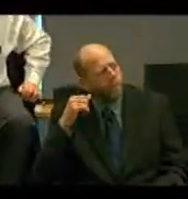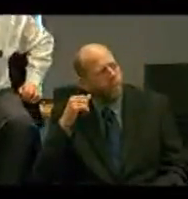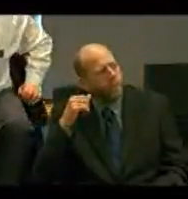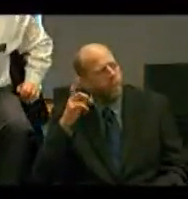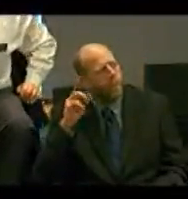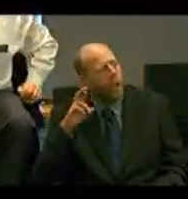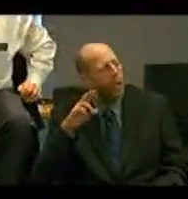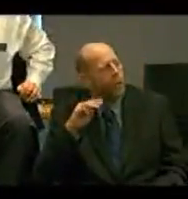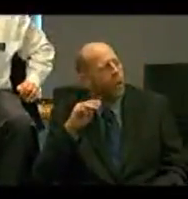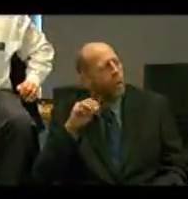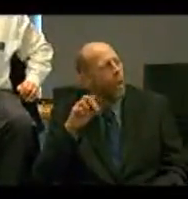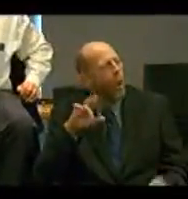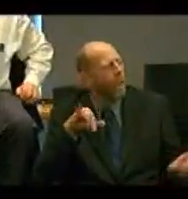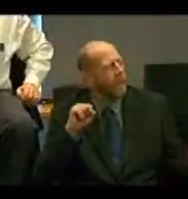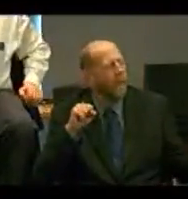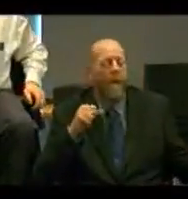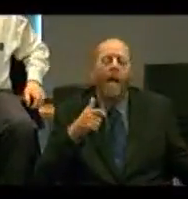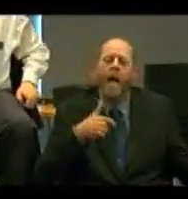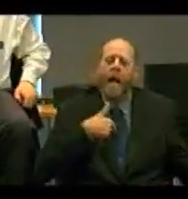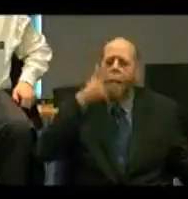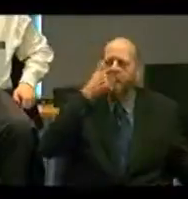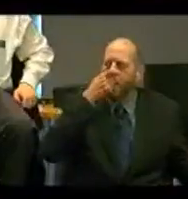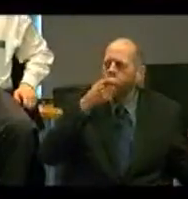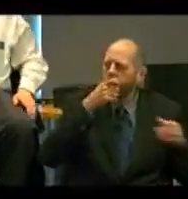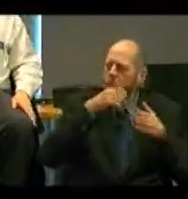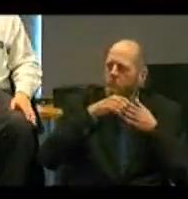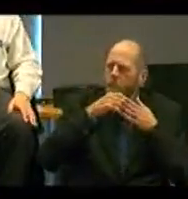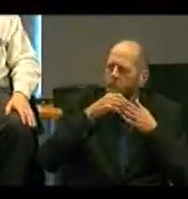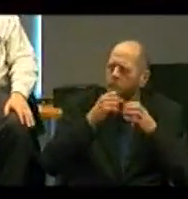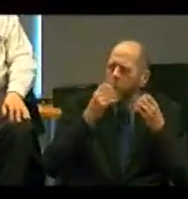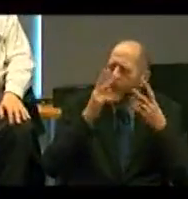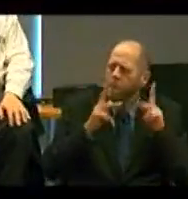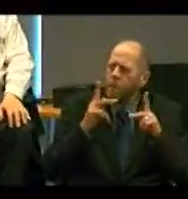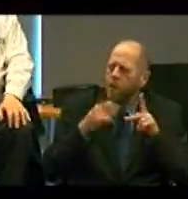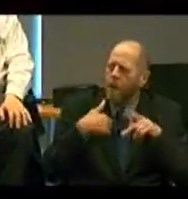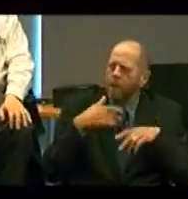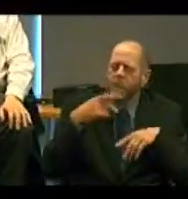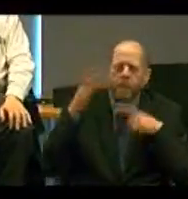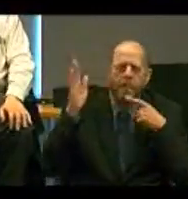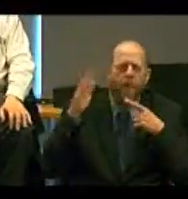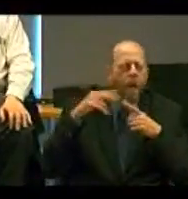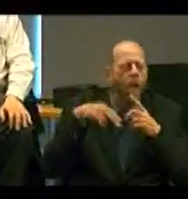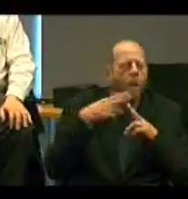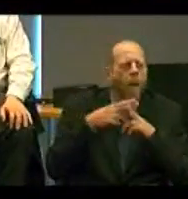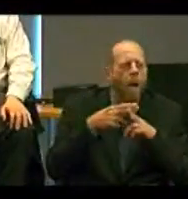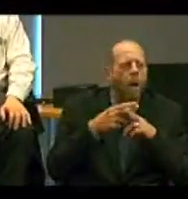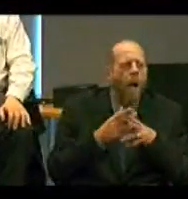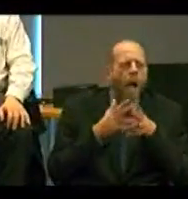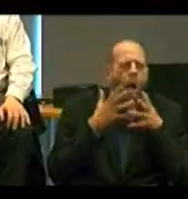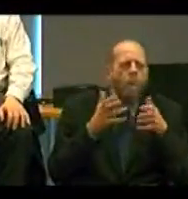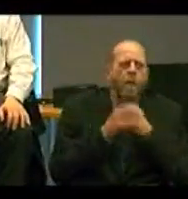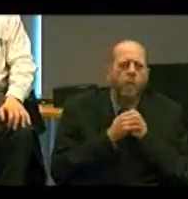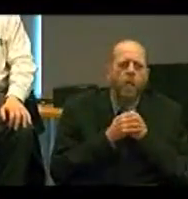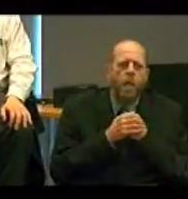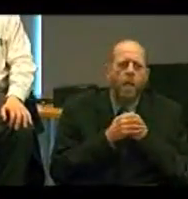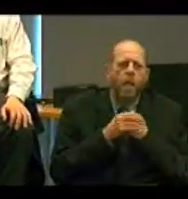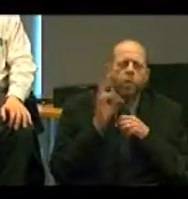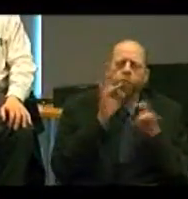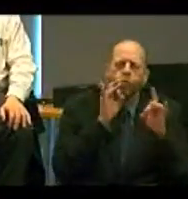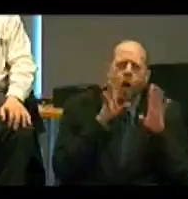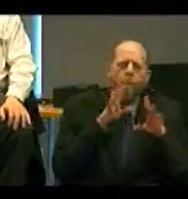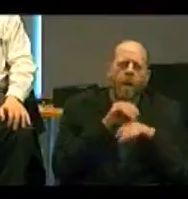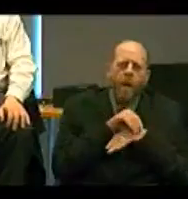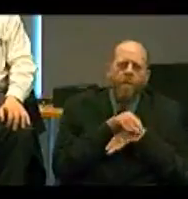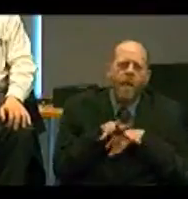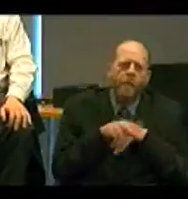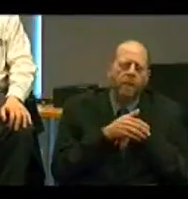Dr. Morris, I'm interested that many people have testified about the extent to which trauma affects a